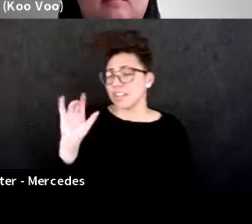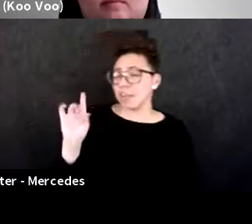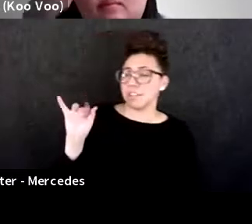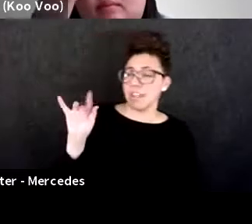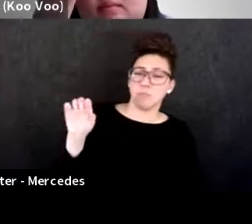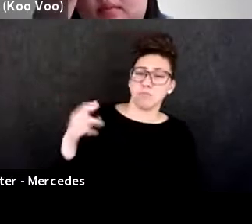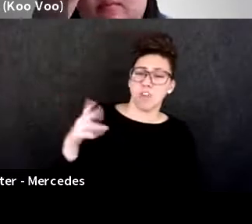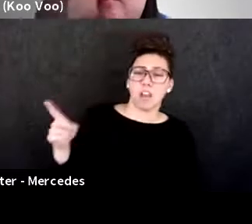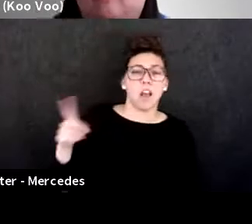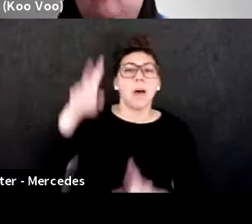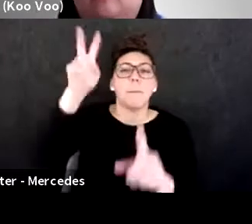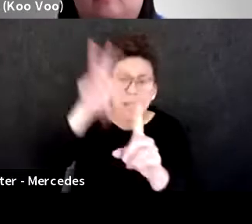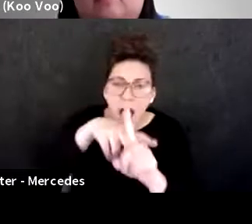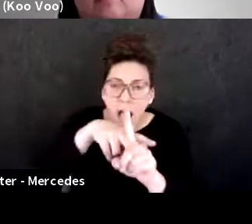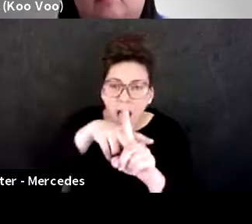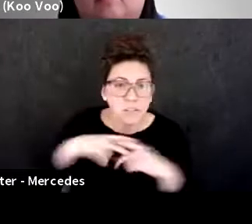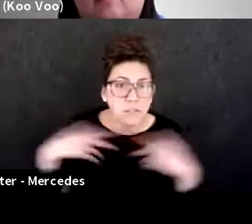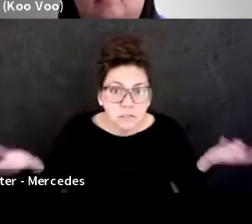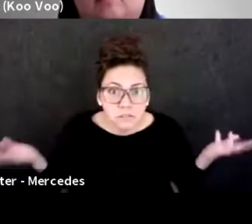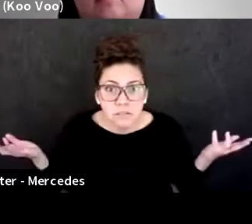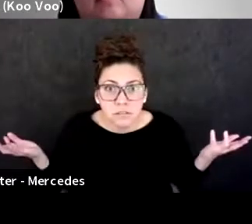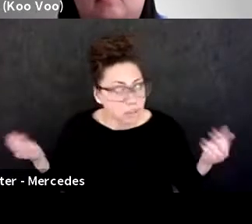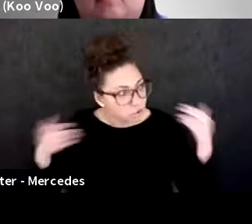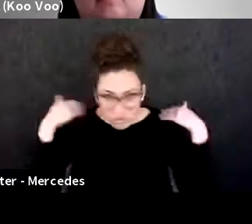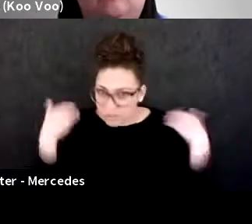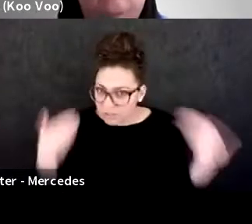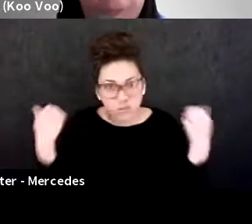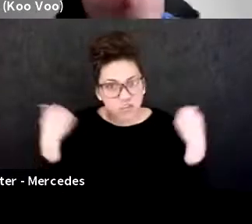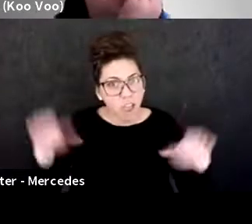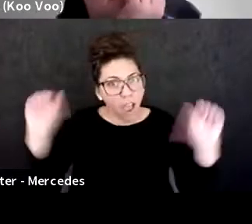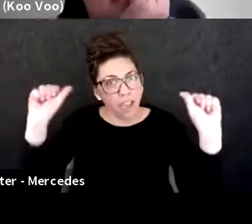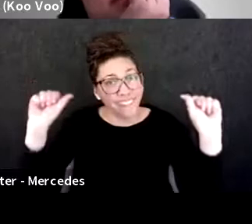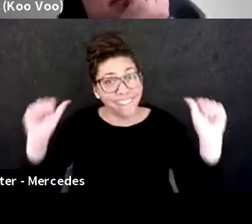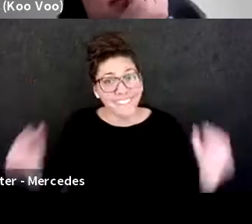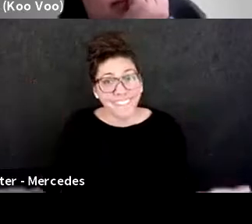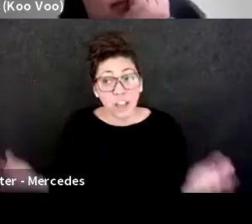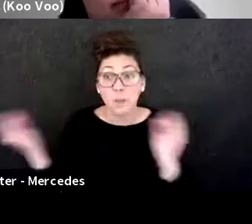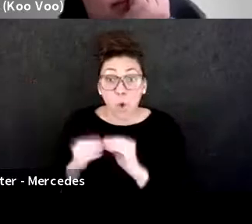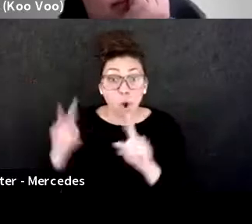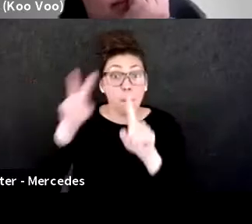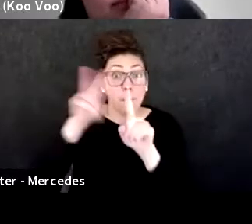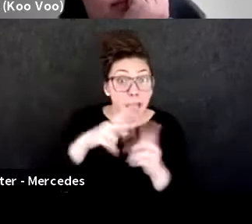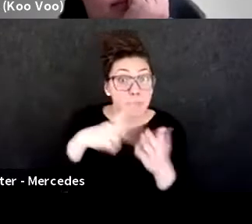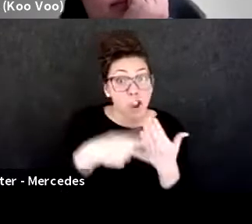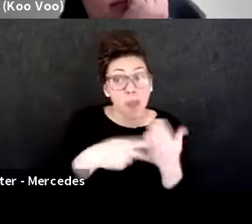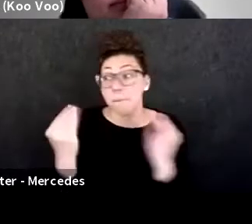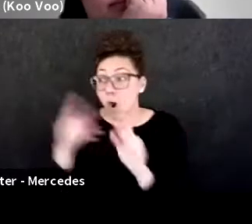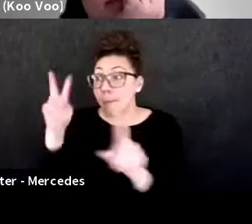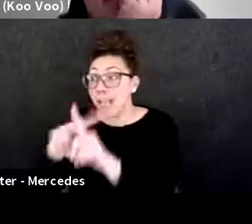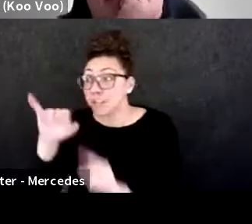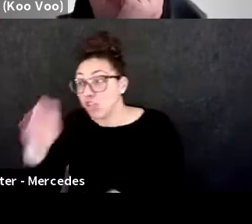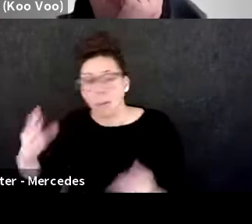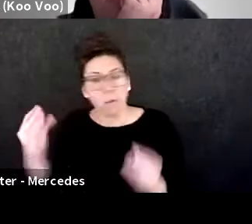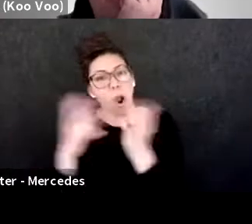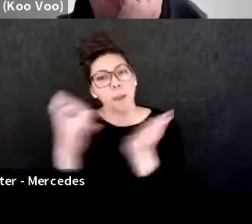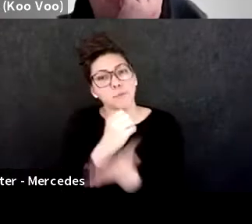You really can't have anything to lose unless you try. And the more you do that, the more you apply to a program, the more you apply to a job, the higher the chances. I remember I had a student